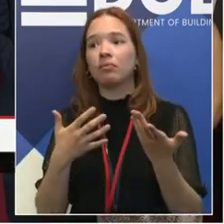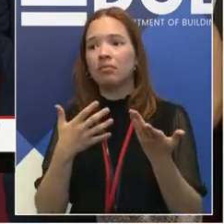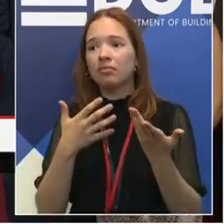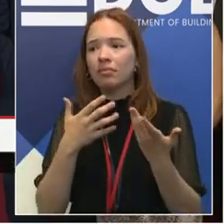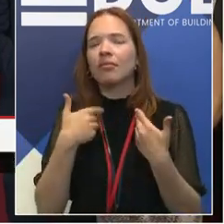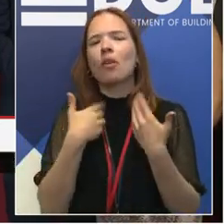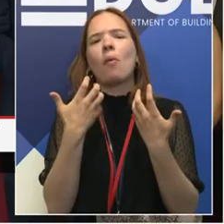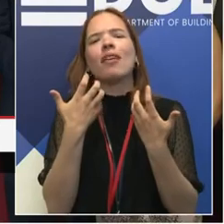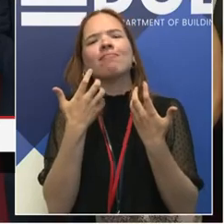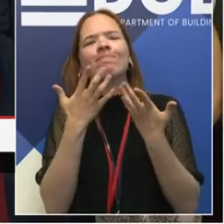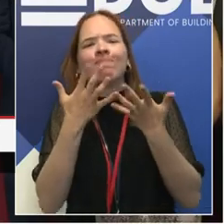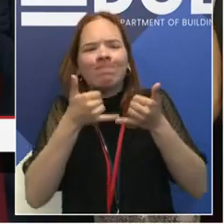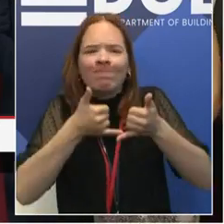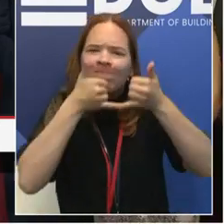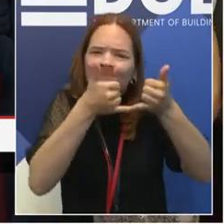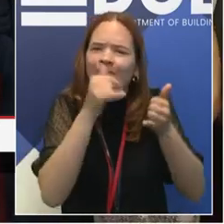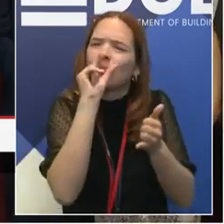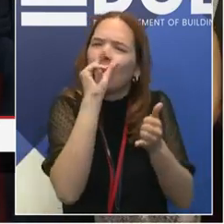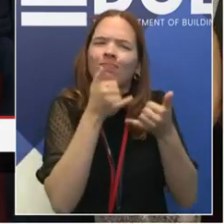this morning.